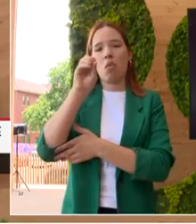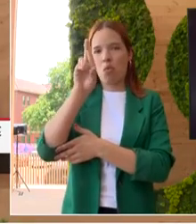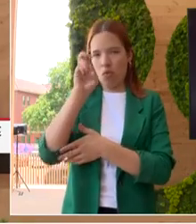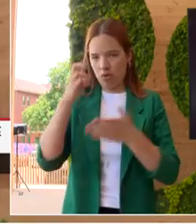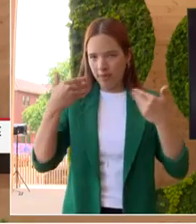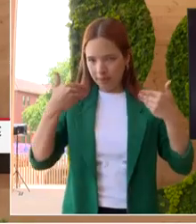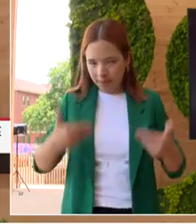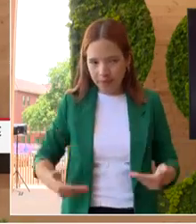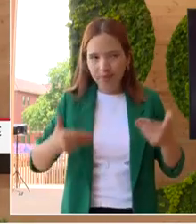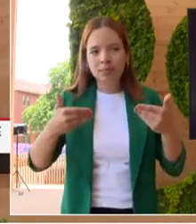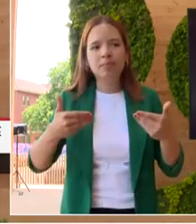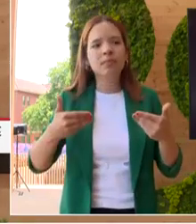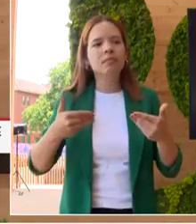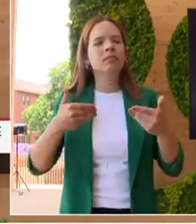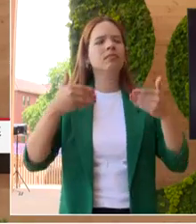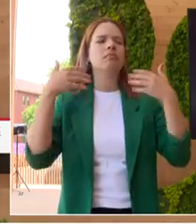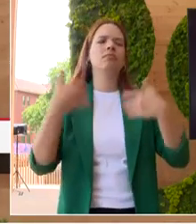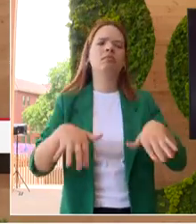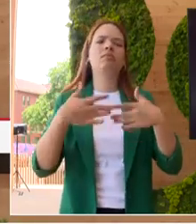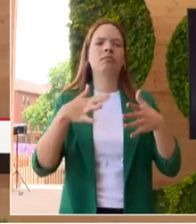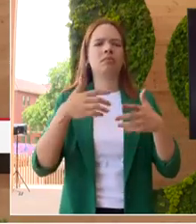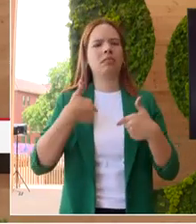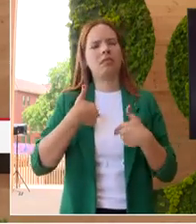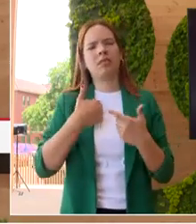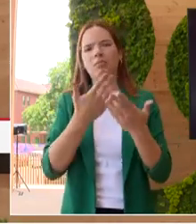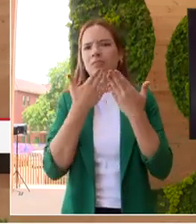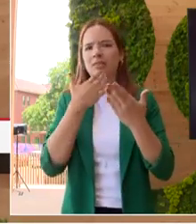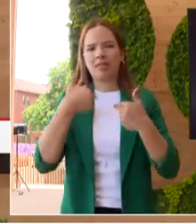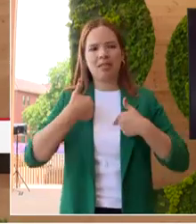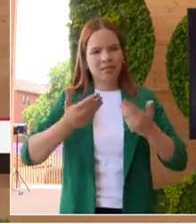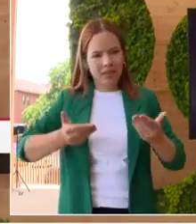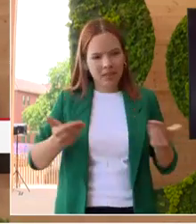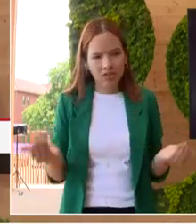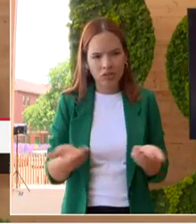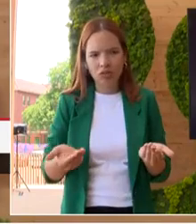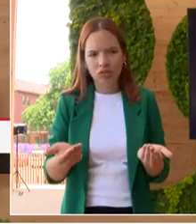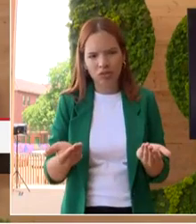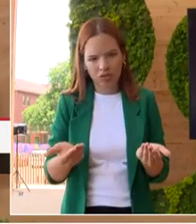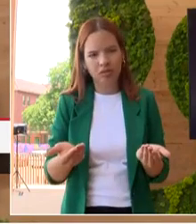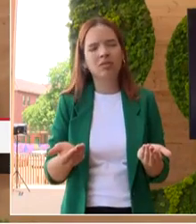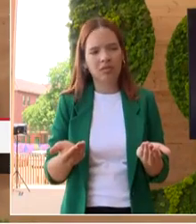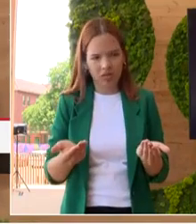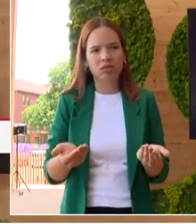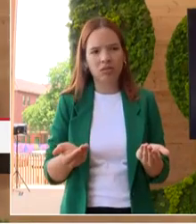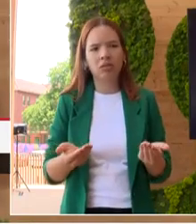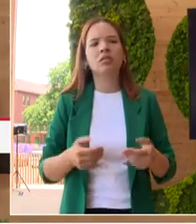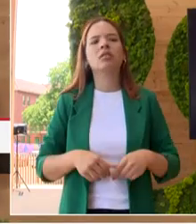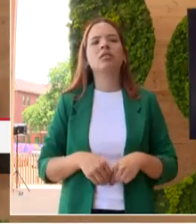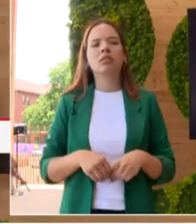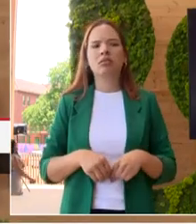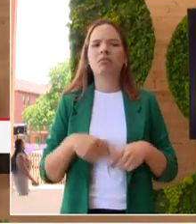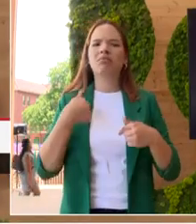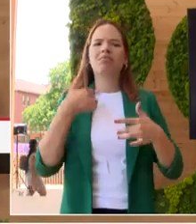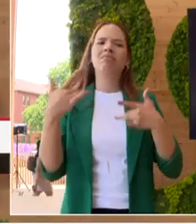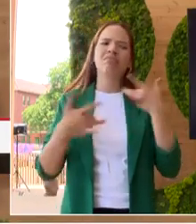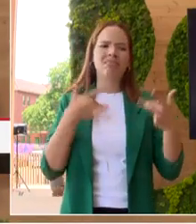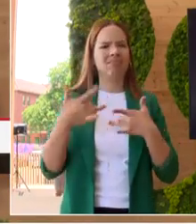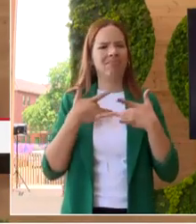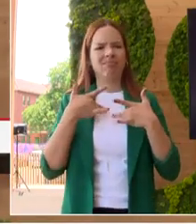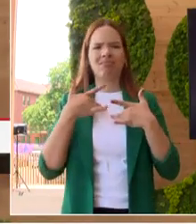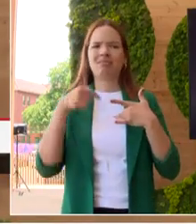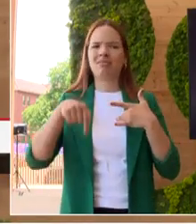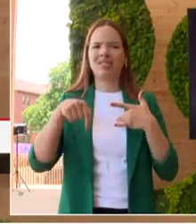at Redbrick, we are thrilled to be part of this exciting moment for St. Elizabeth's East and for Ward